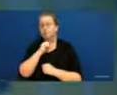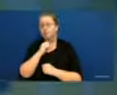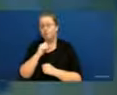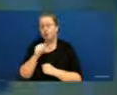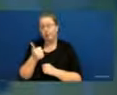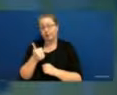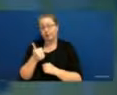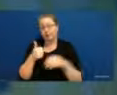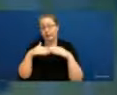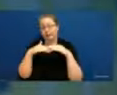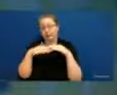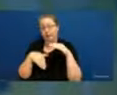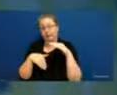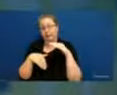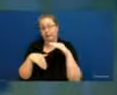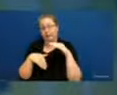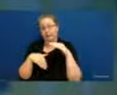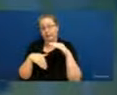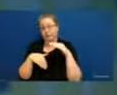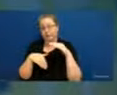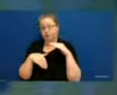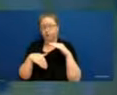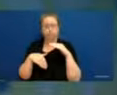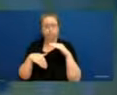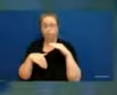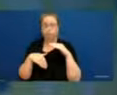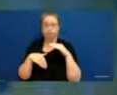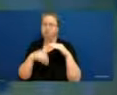that under 12, under 10, we are